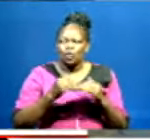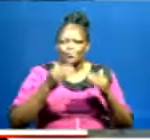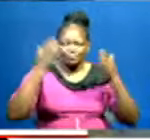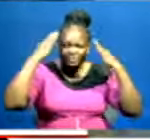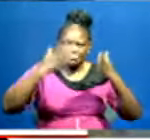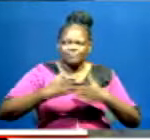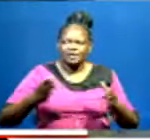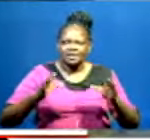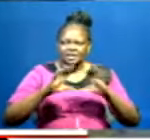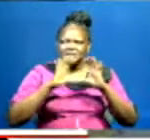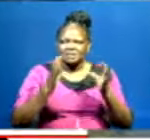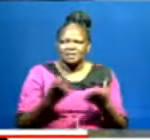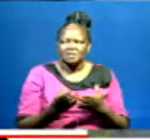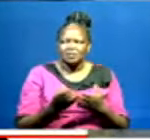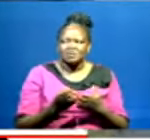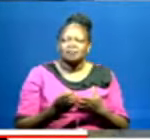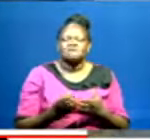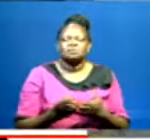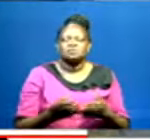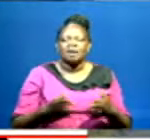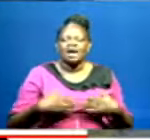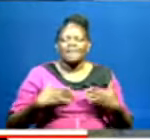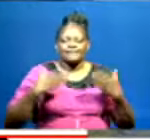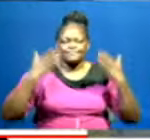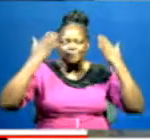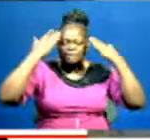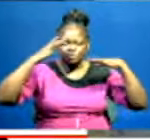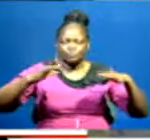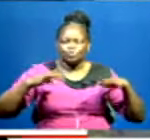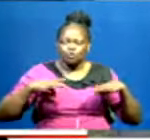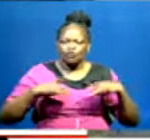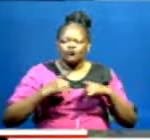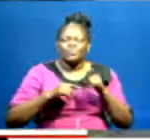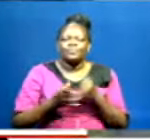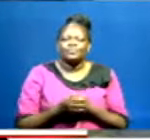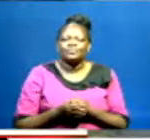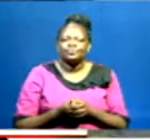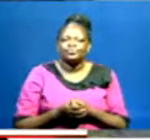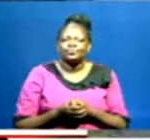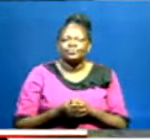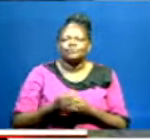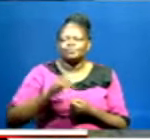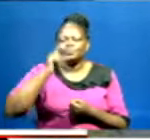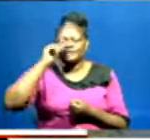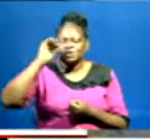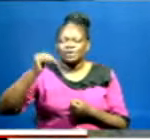the world, Eid Mubarak. From the Old Town in Mombasa County, I'm Juney Karisa.